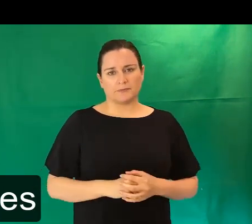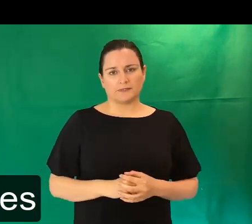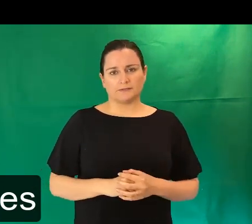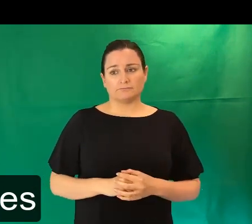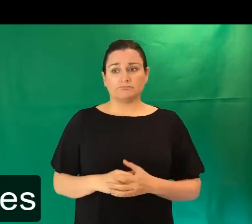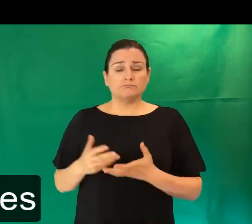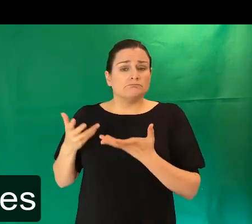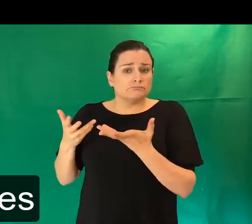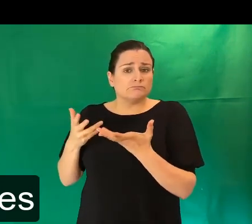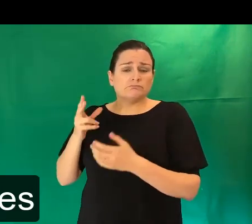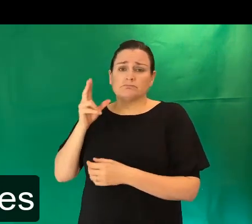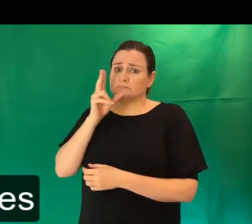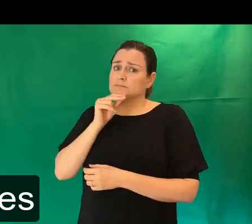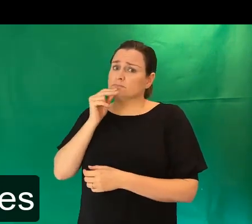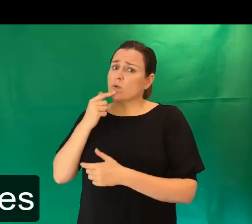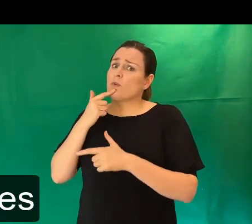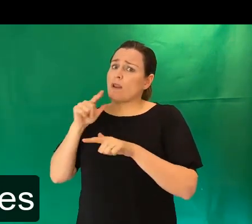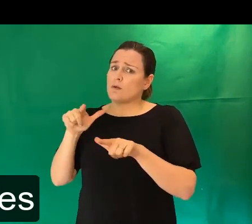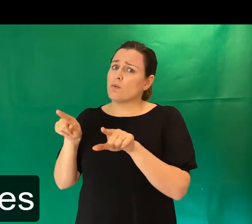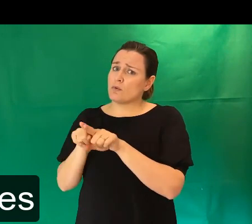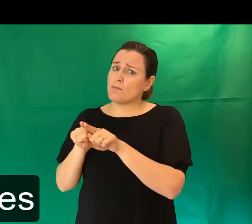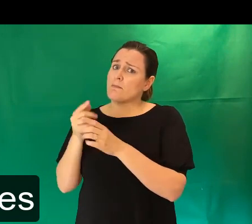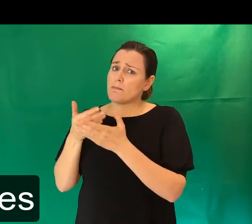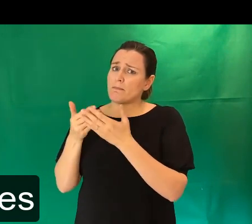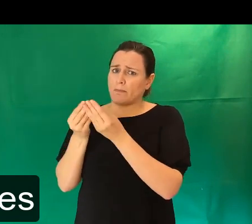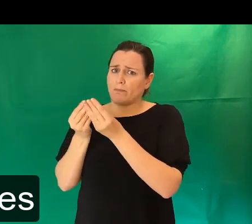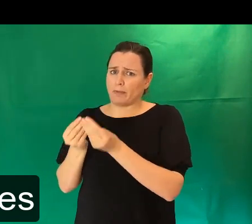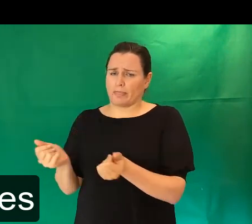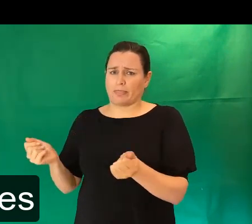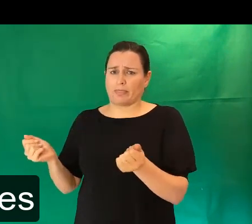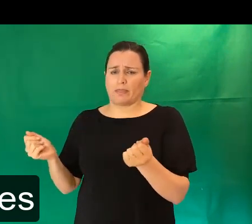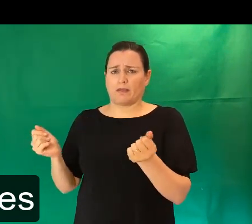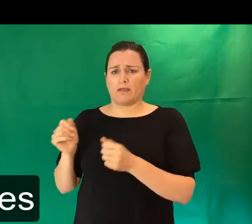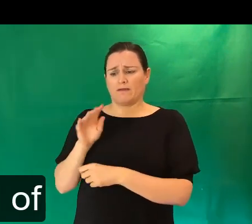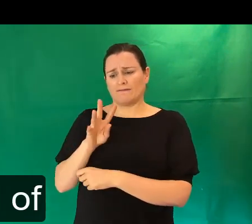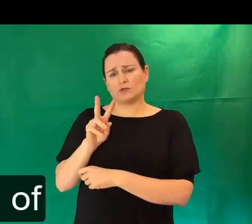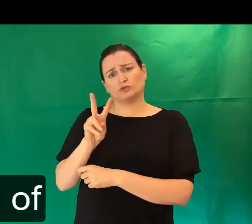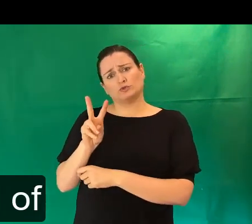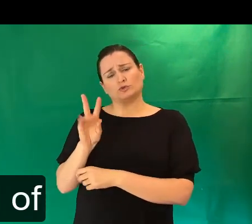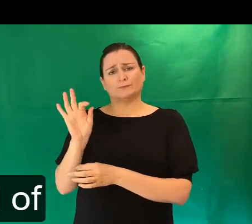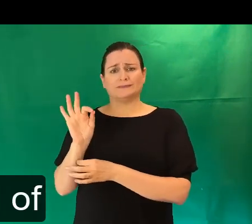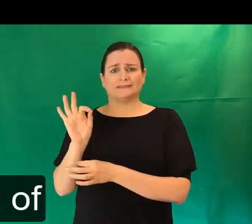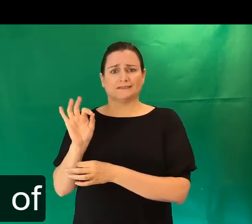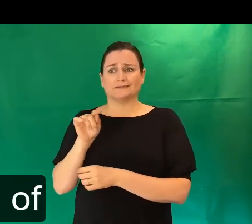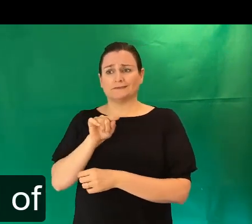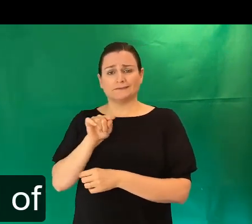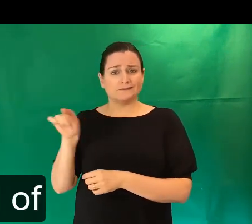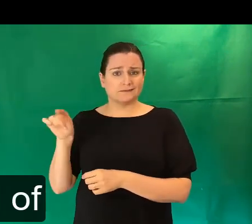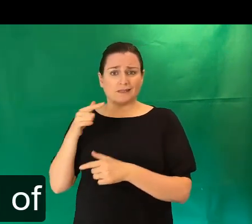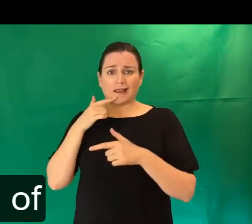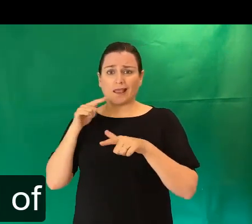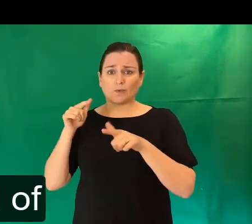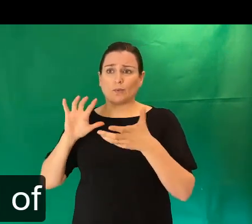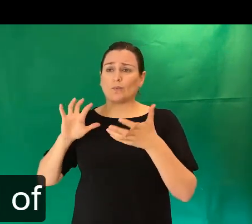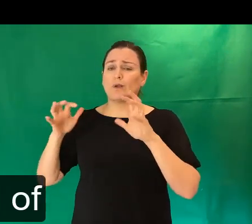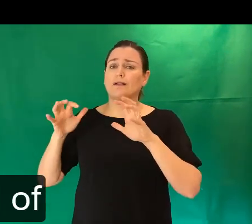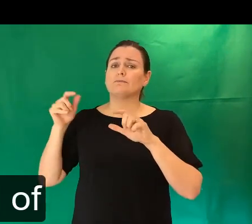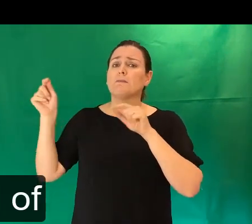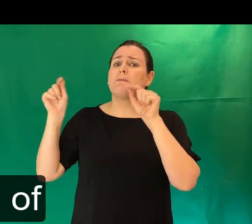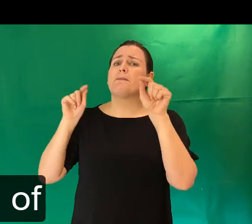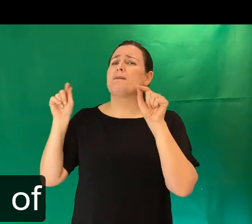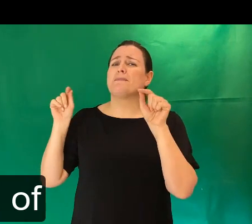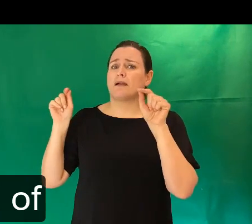But actually spoken languages too, 40% of the 7,000 spoken languages across the world are endangered.